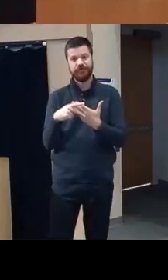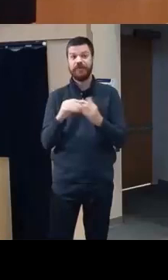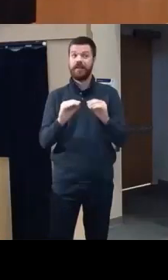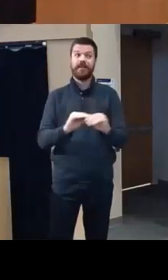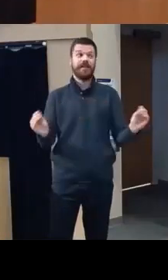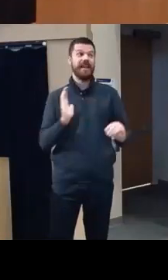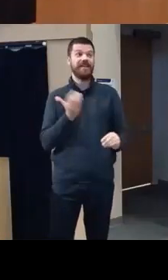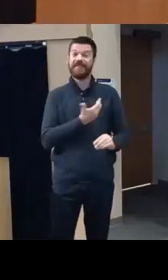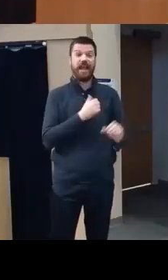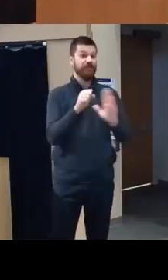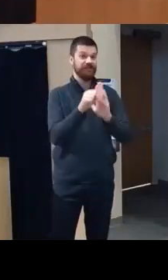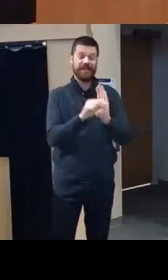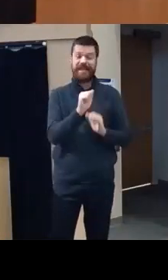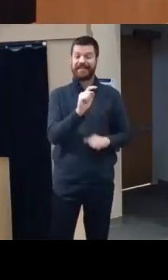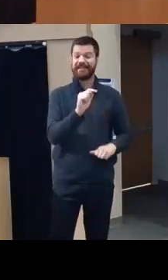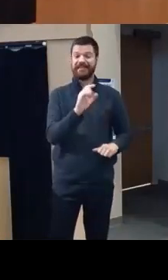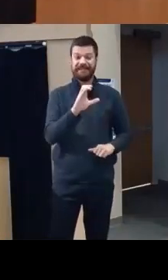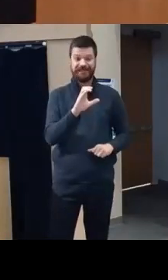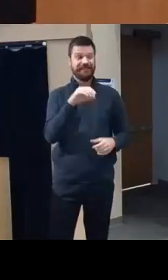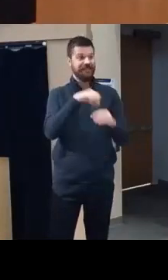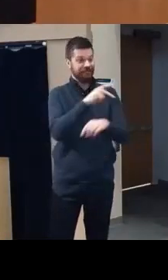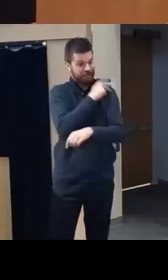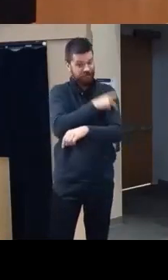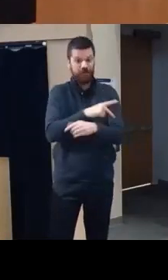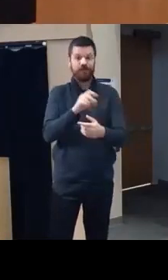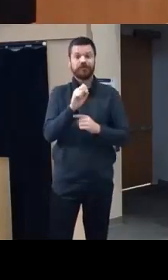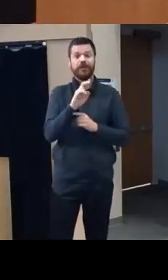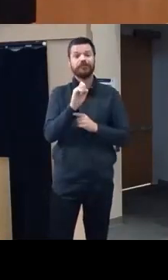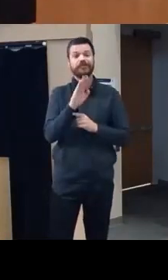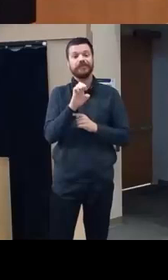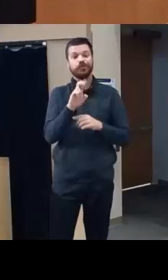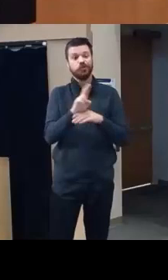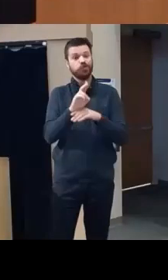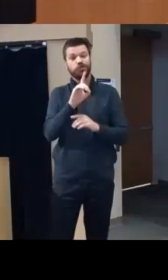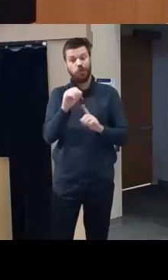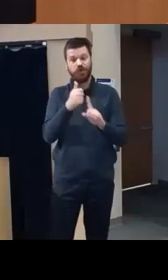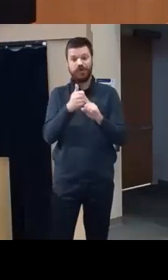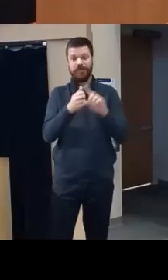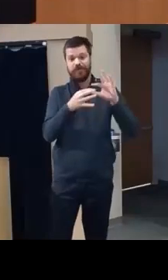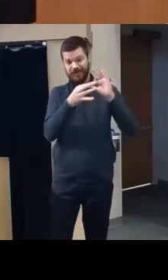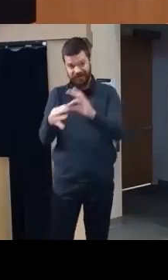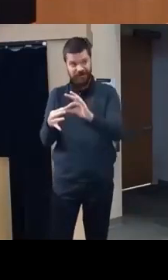of our state ATTCs and inpatient substance use disorder programs were affiliated or